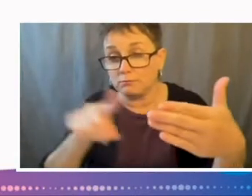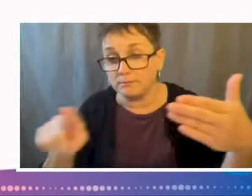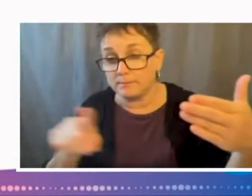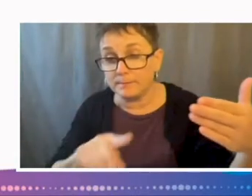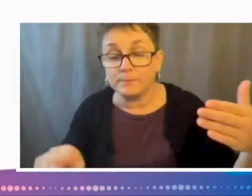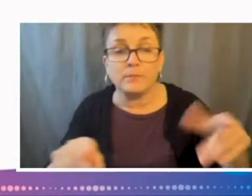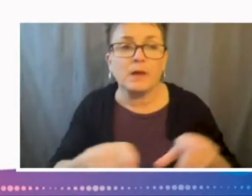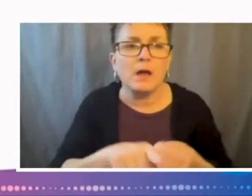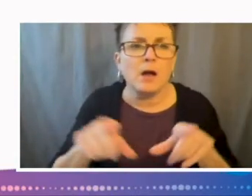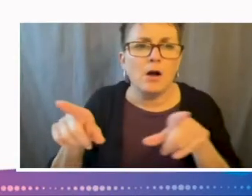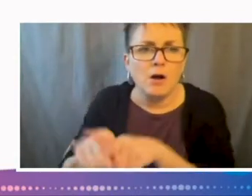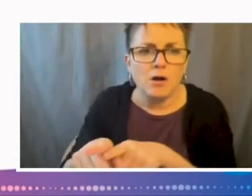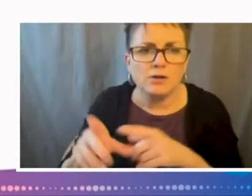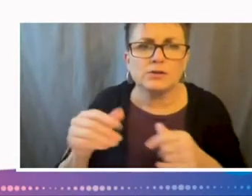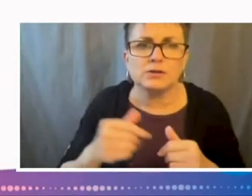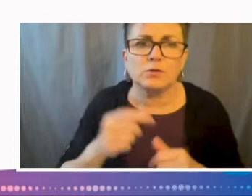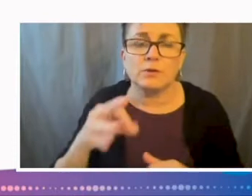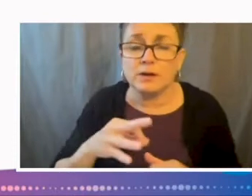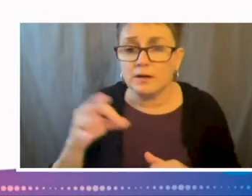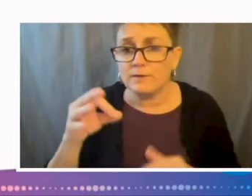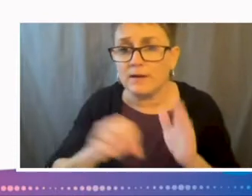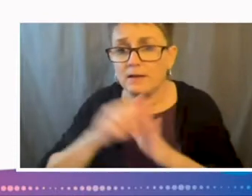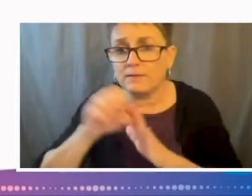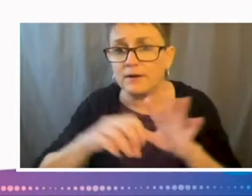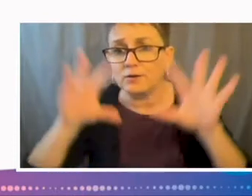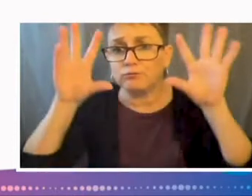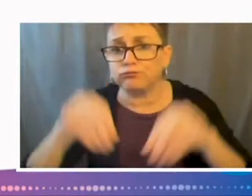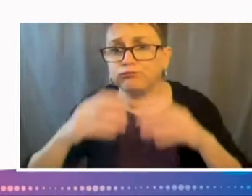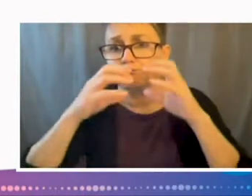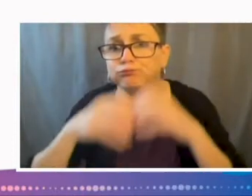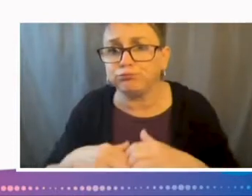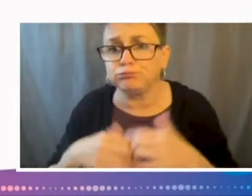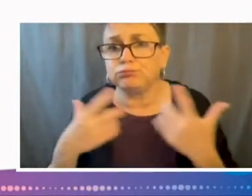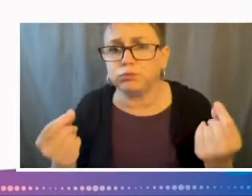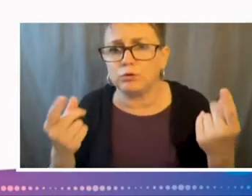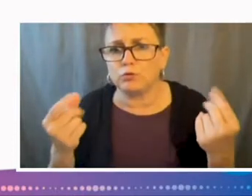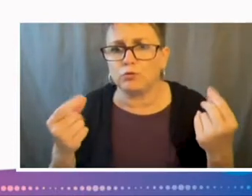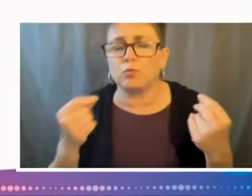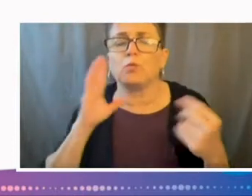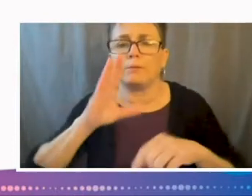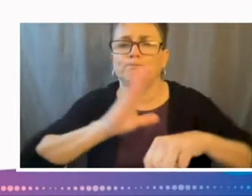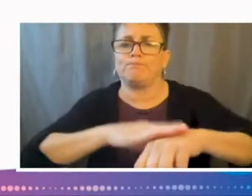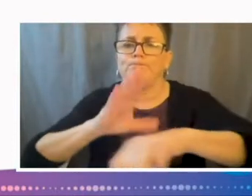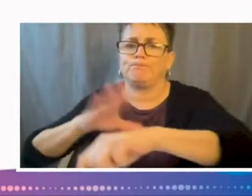outages has been implemented, allowing customers to adjust their travel before setting out.